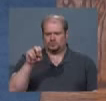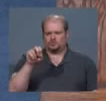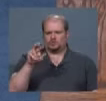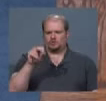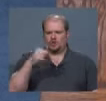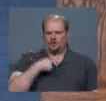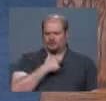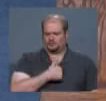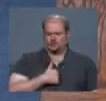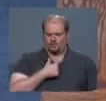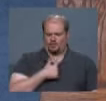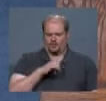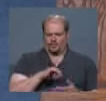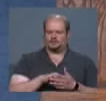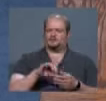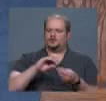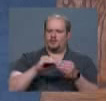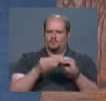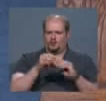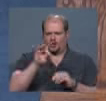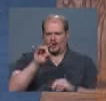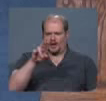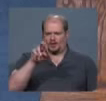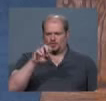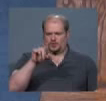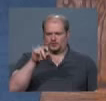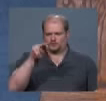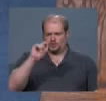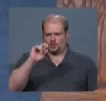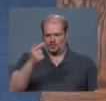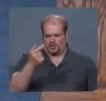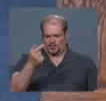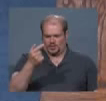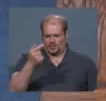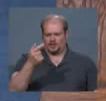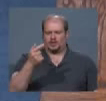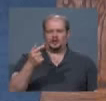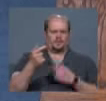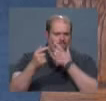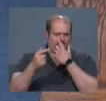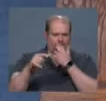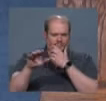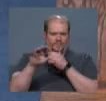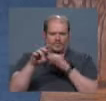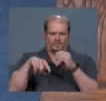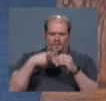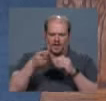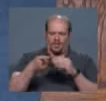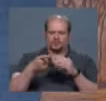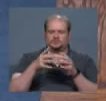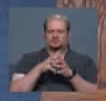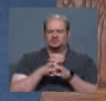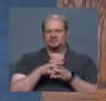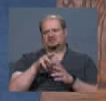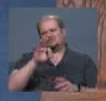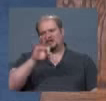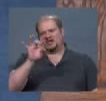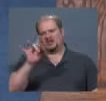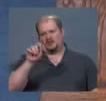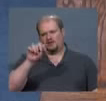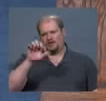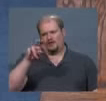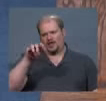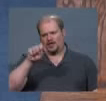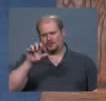No, I'm sorry. That's number 8 is rezoning about 98